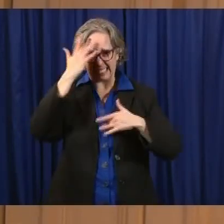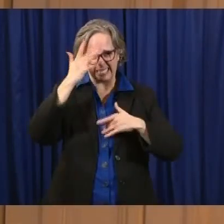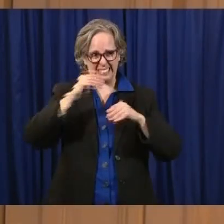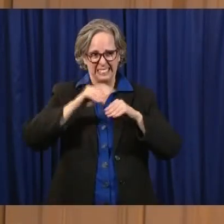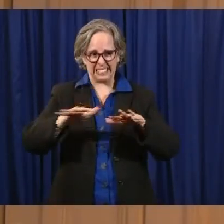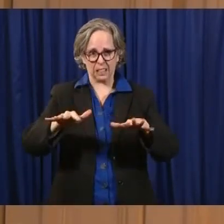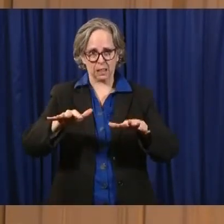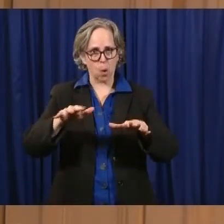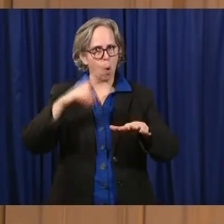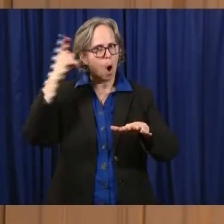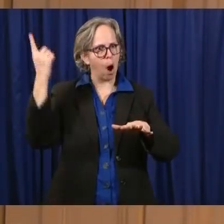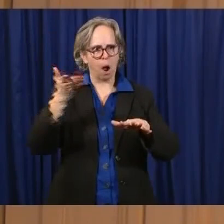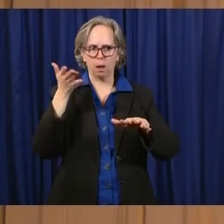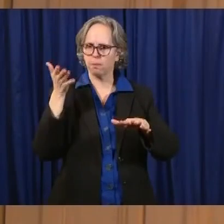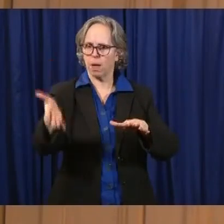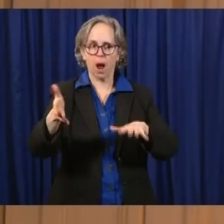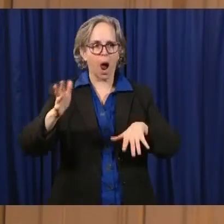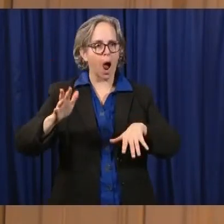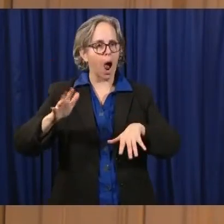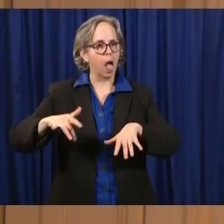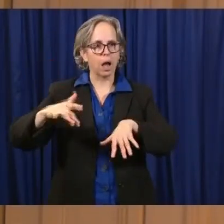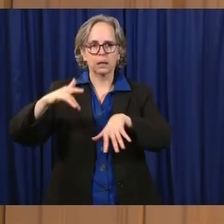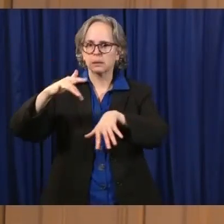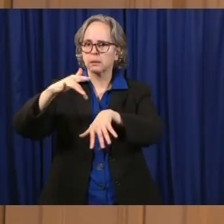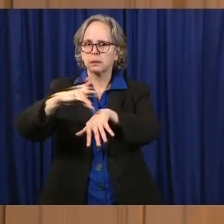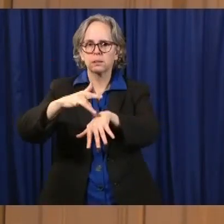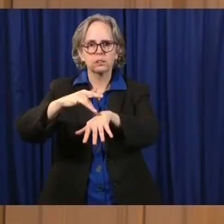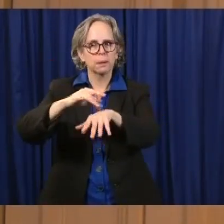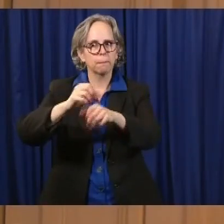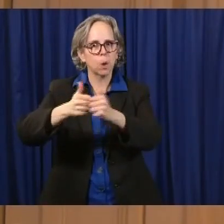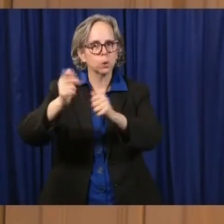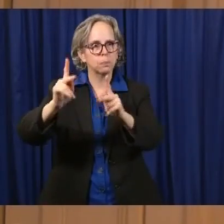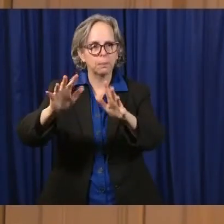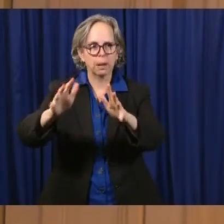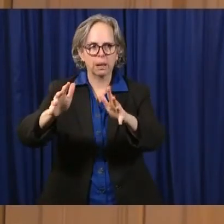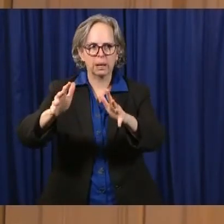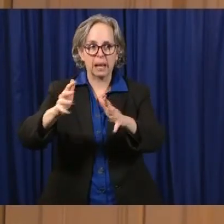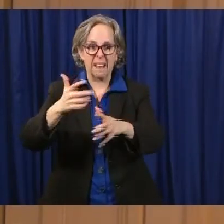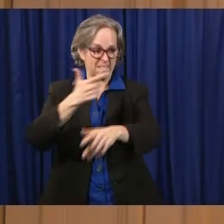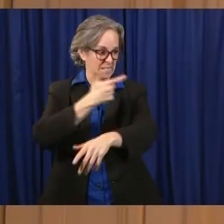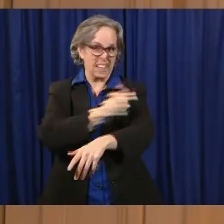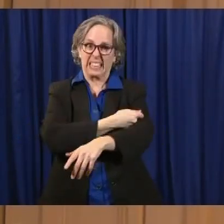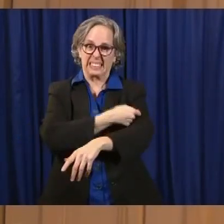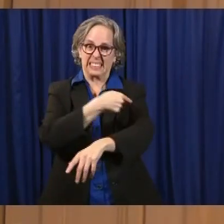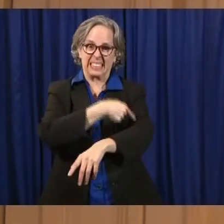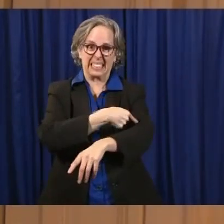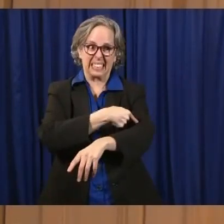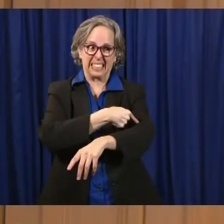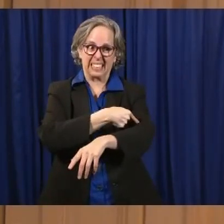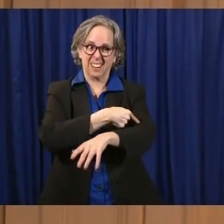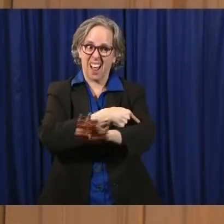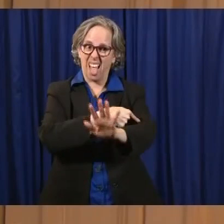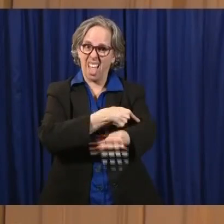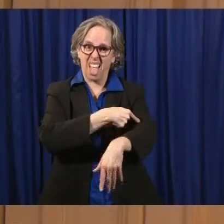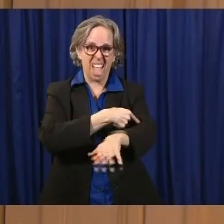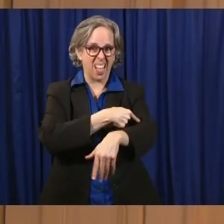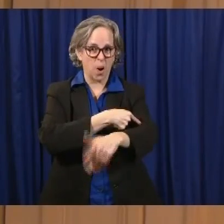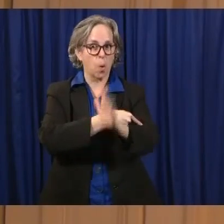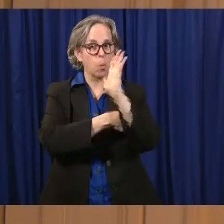population. And a vaccine that is widely available will be sort of the end of this